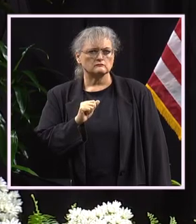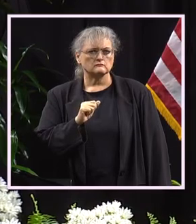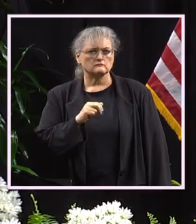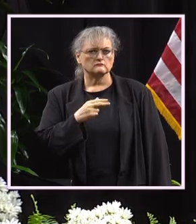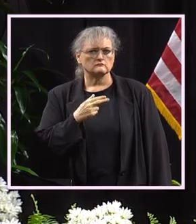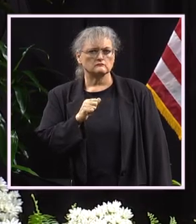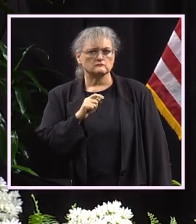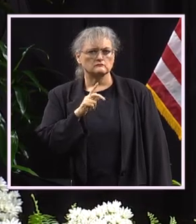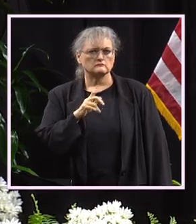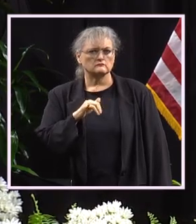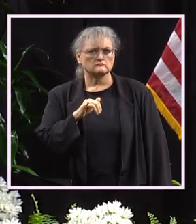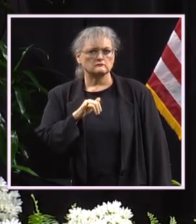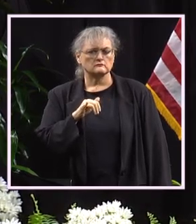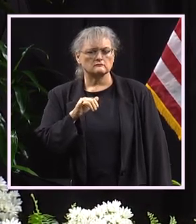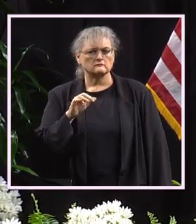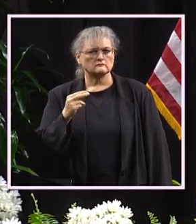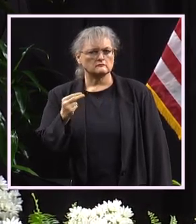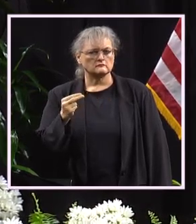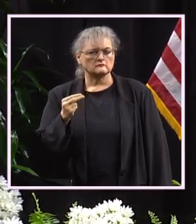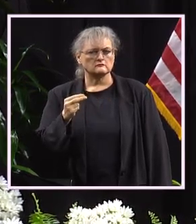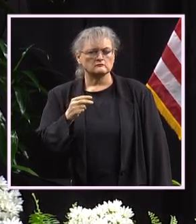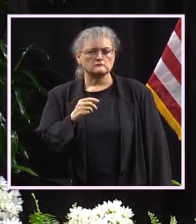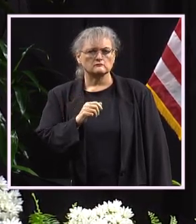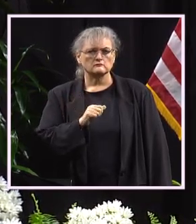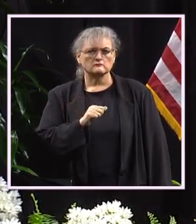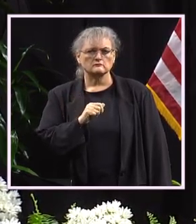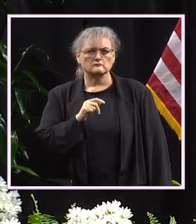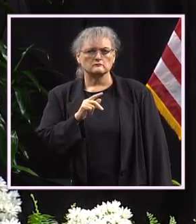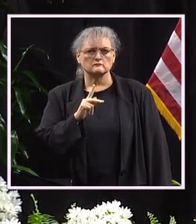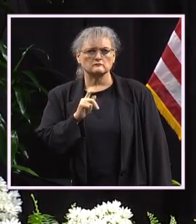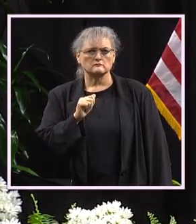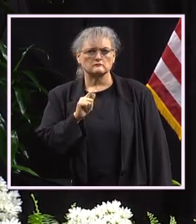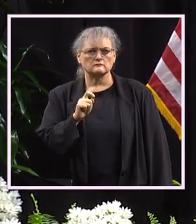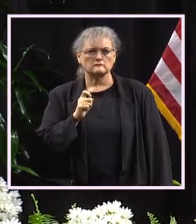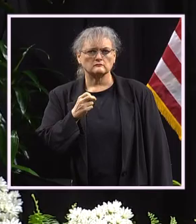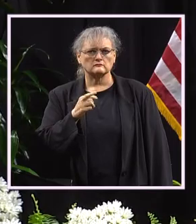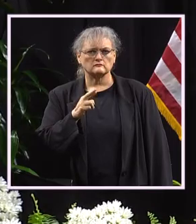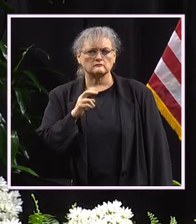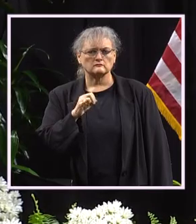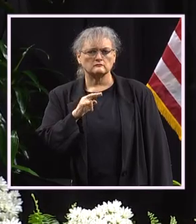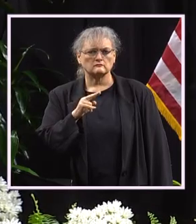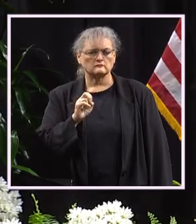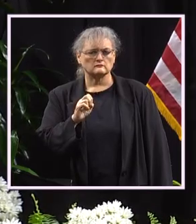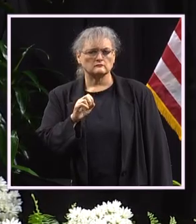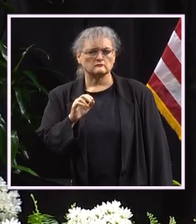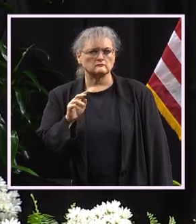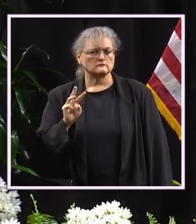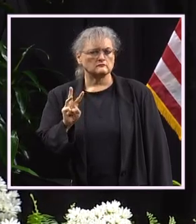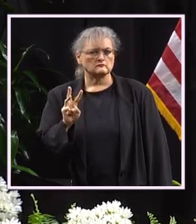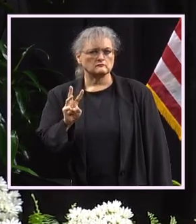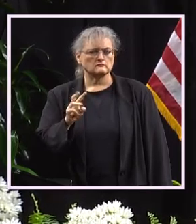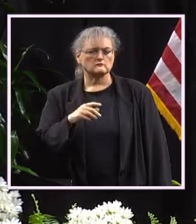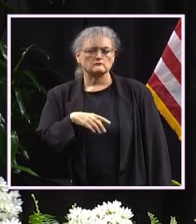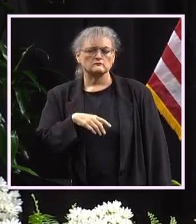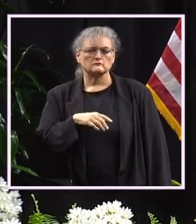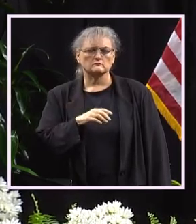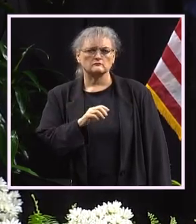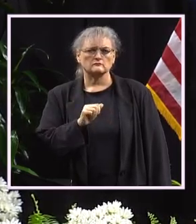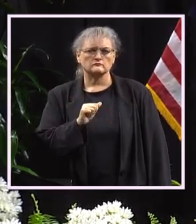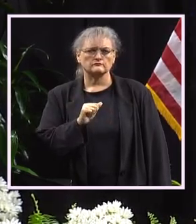Kaylee Harrison, summa cum laude. Catherine G. Wilson, summa cum laude. Melissa M. Serna.